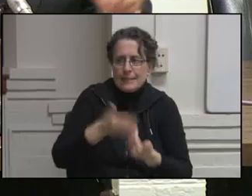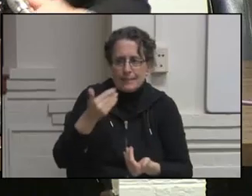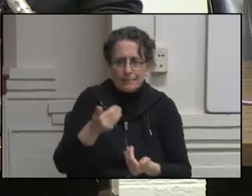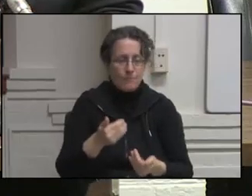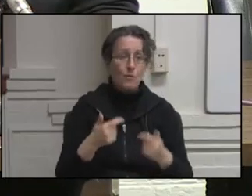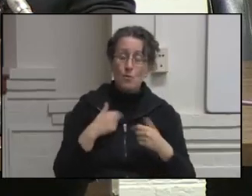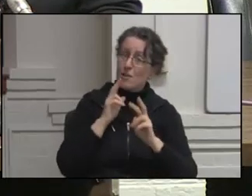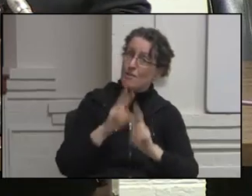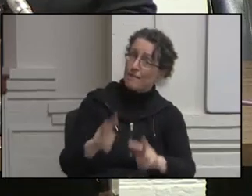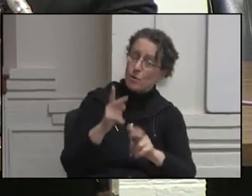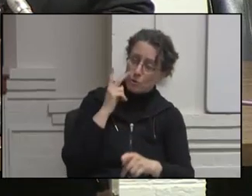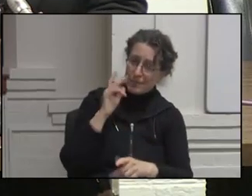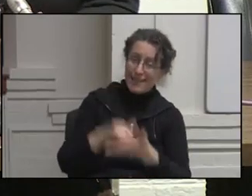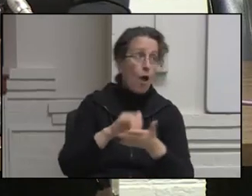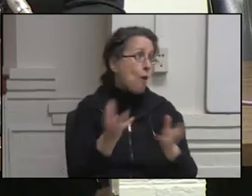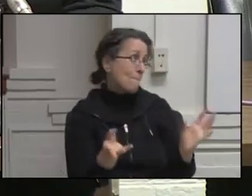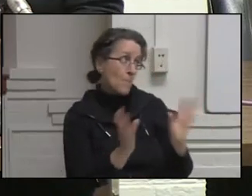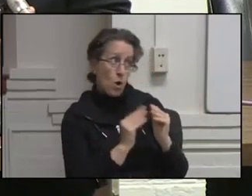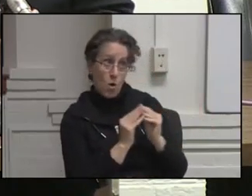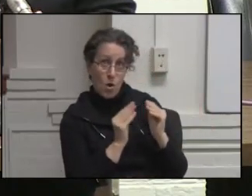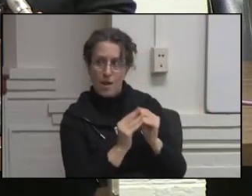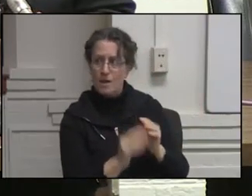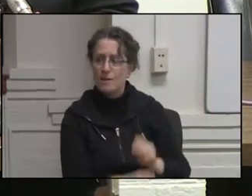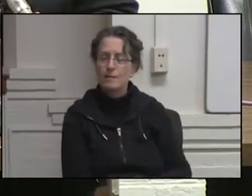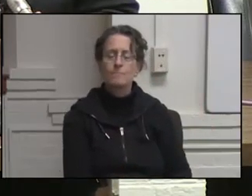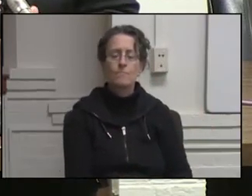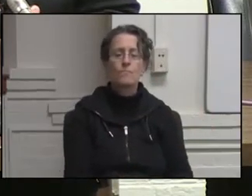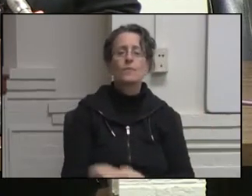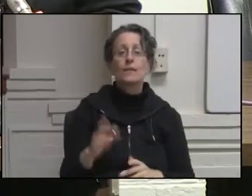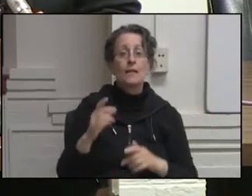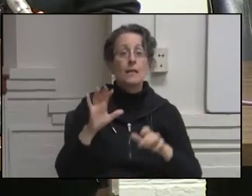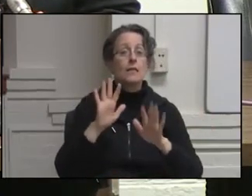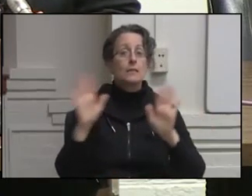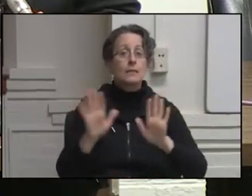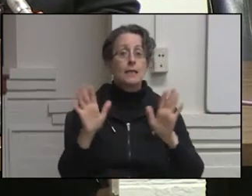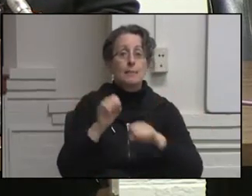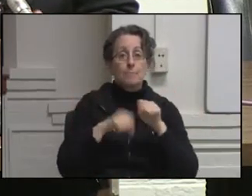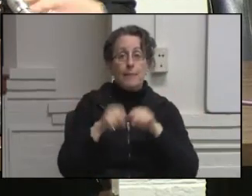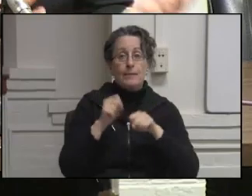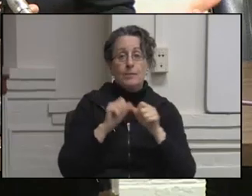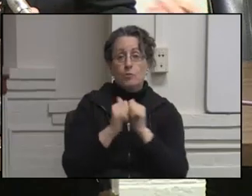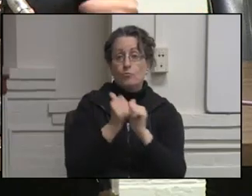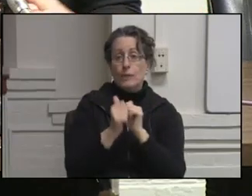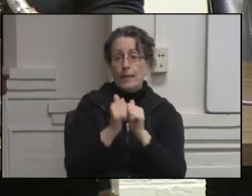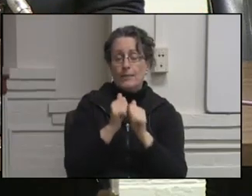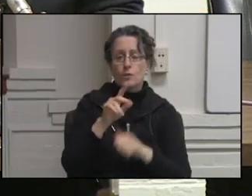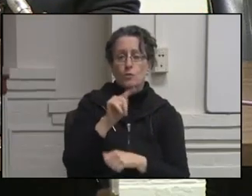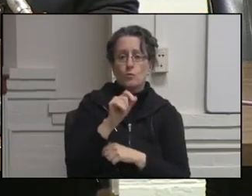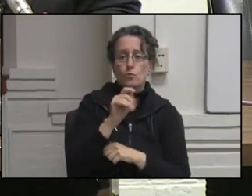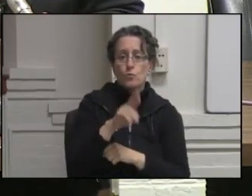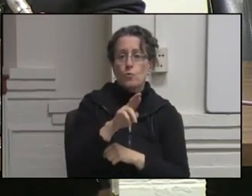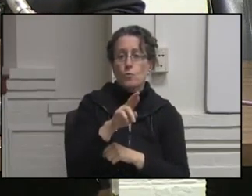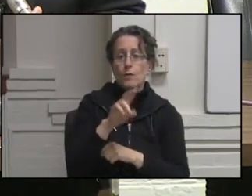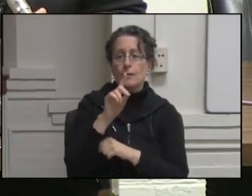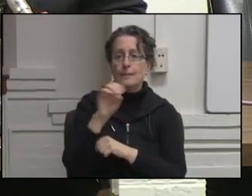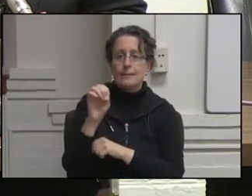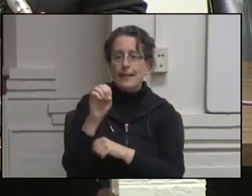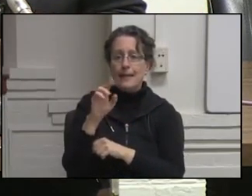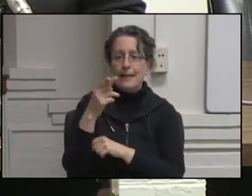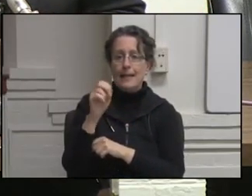more. On Sunday, we have our tour to Heifer, and it's going to start this year, another change. It's